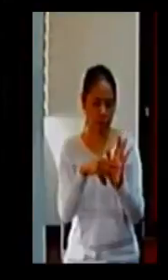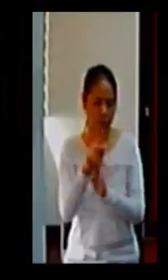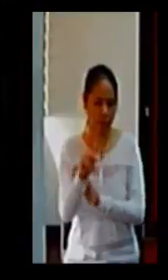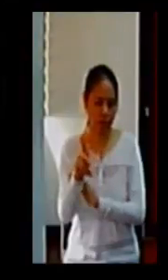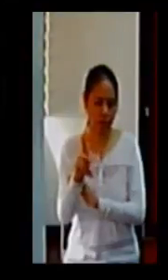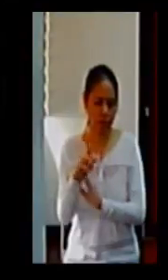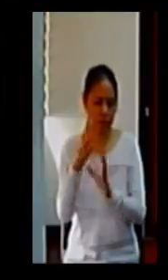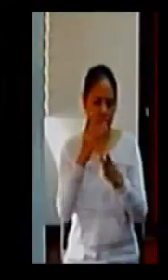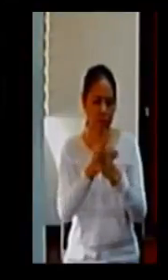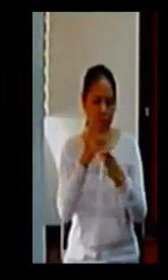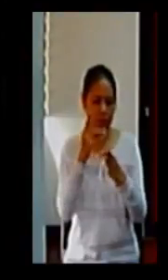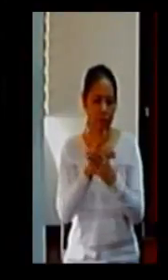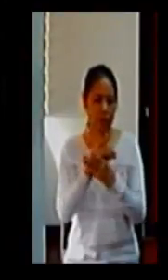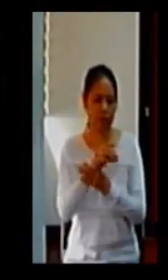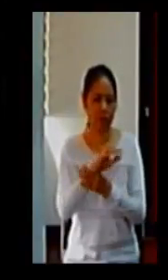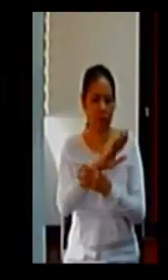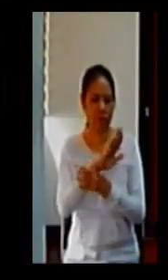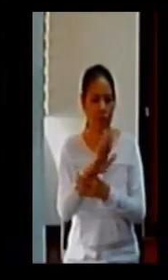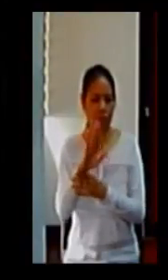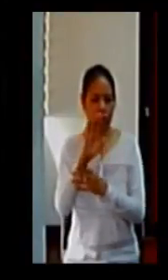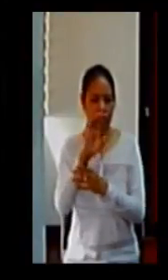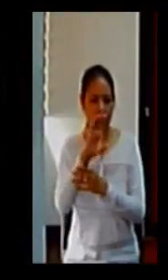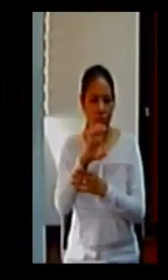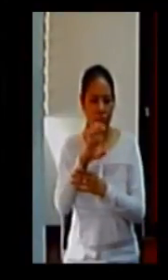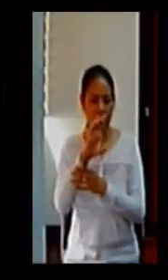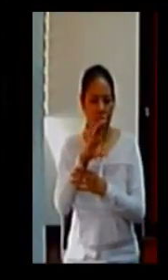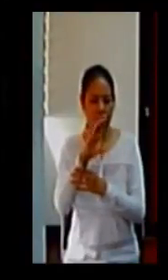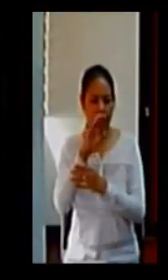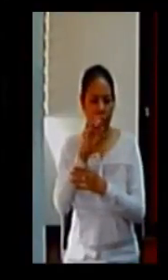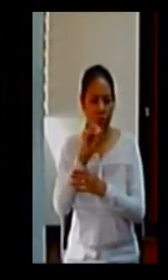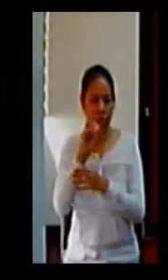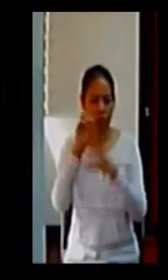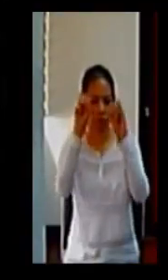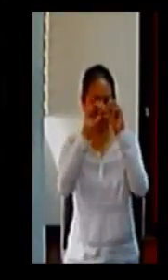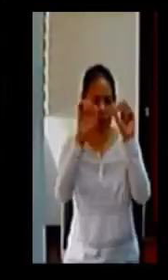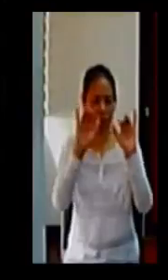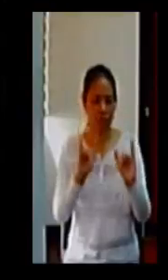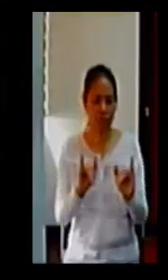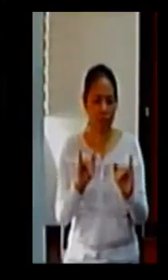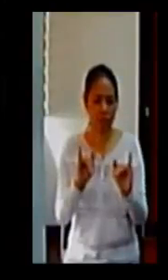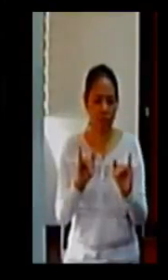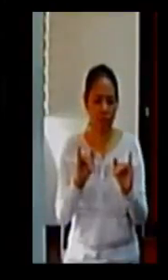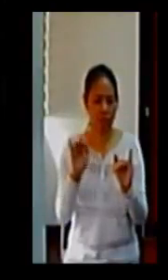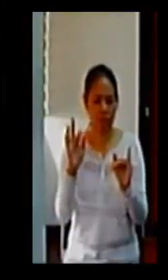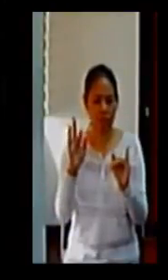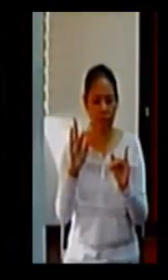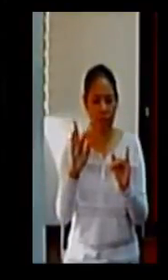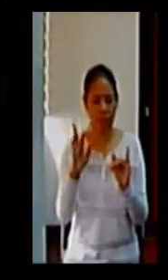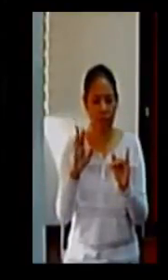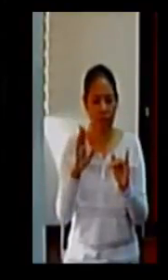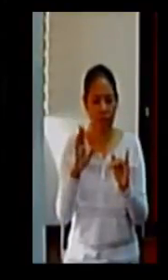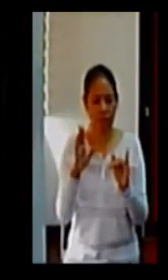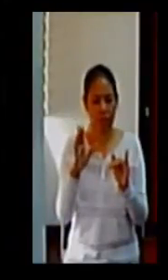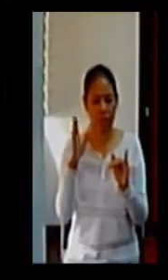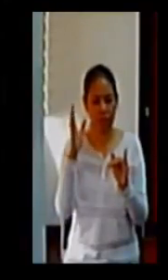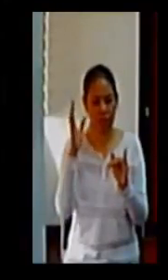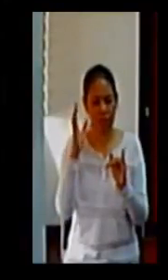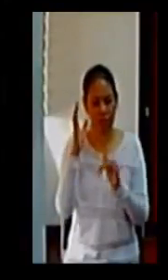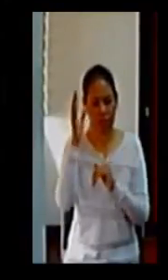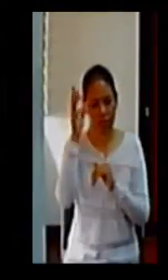disturbance in your ecosystem is caused more by the actions, direct actions of the people and the